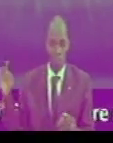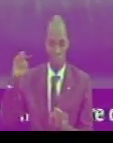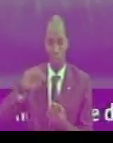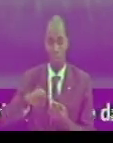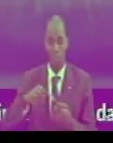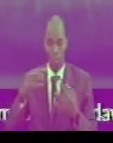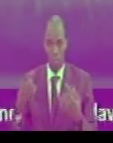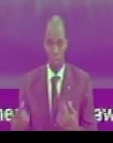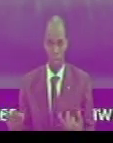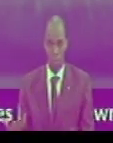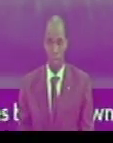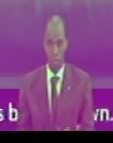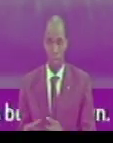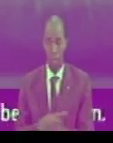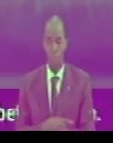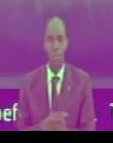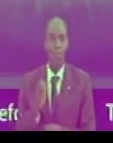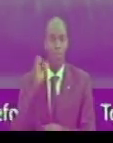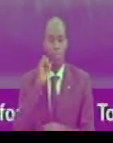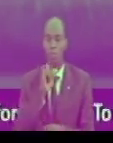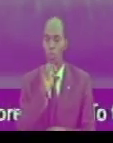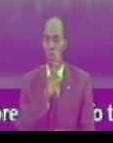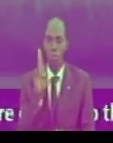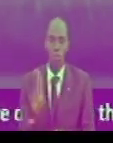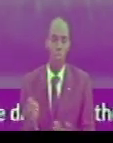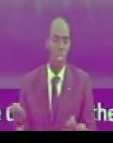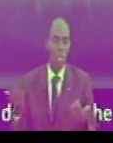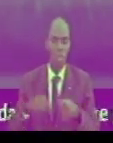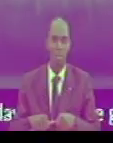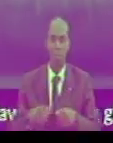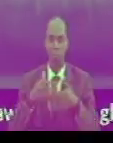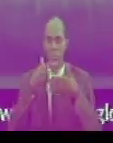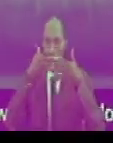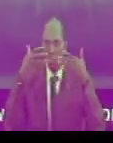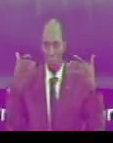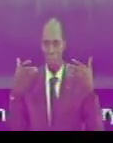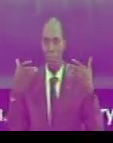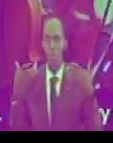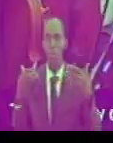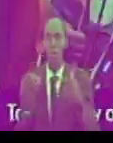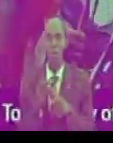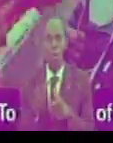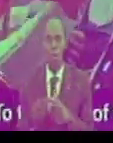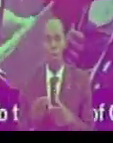use cold water to bathe. And I'm healed. Praise the Lord.